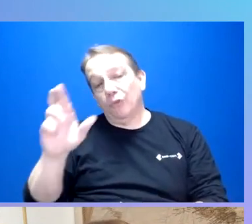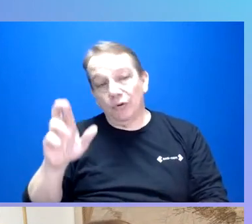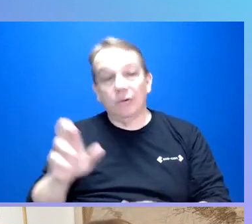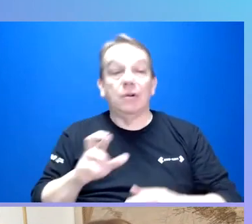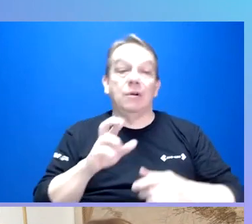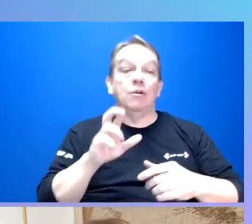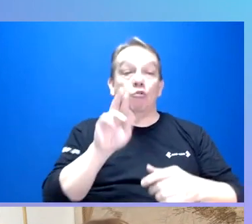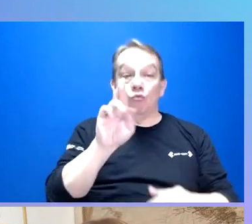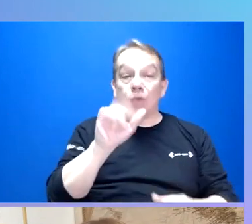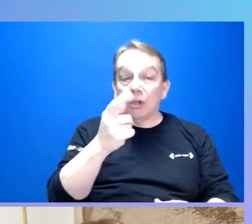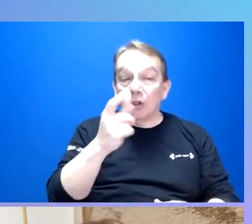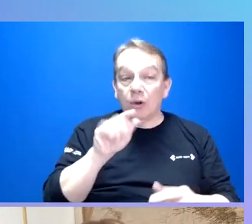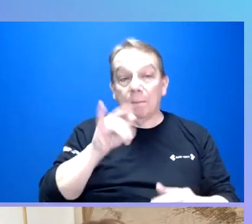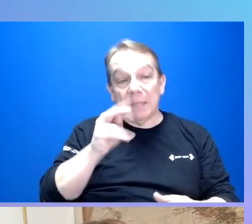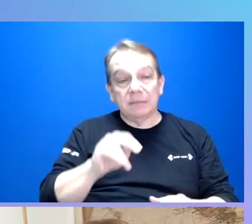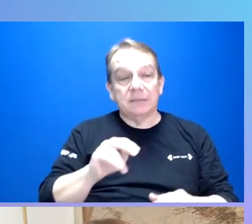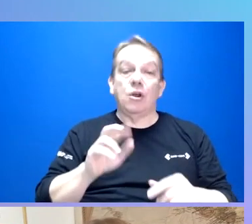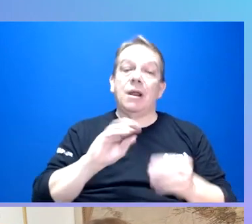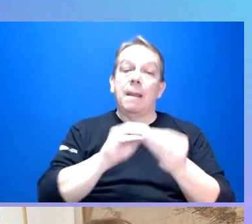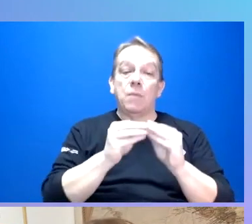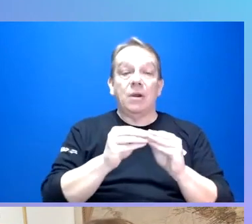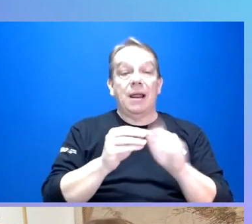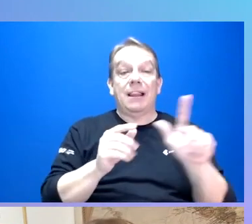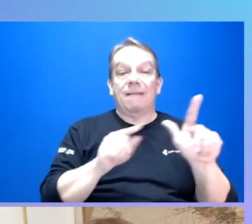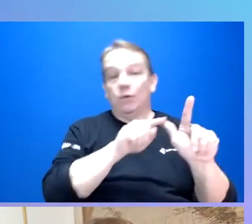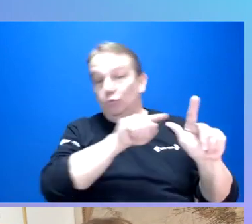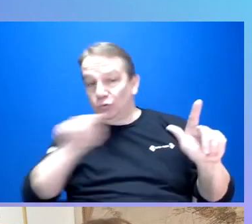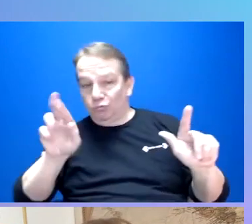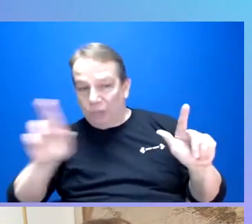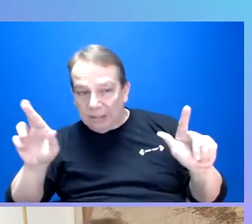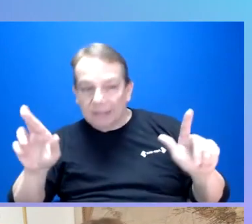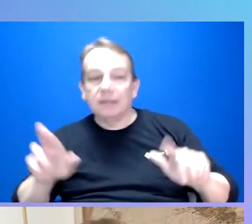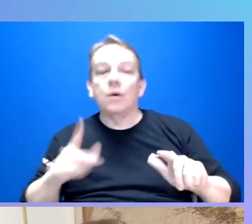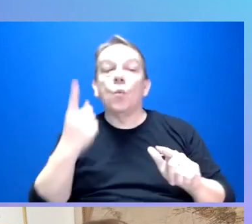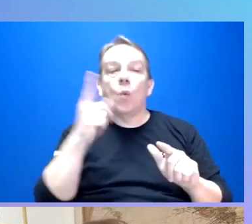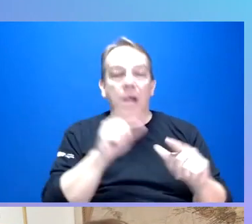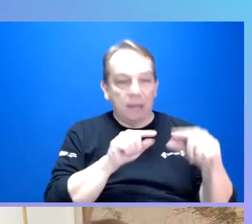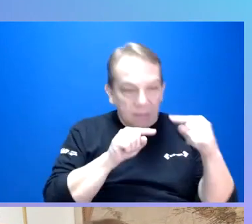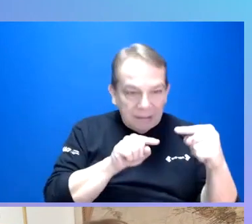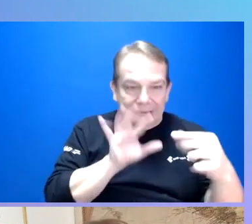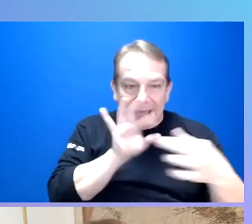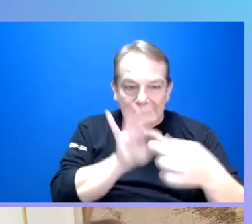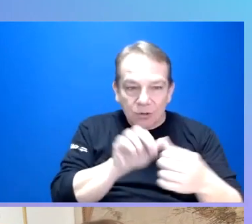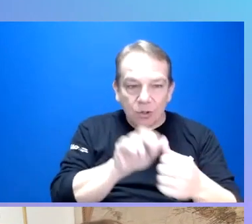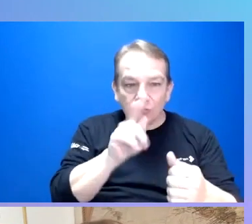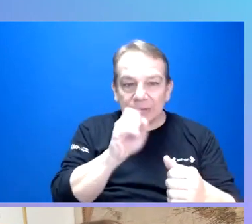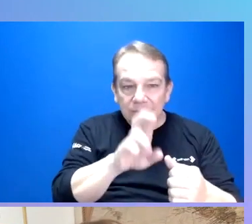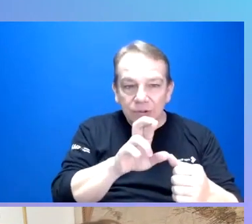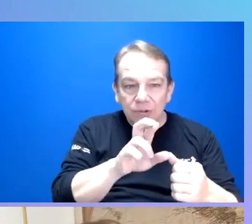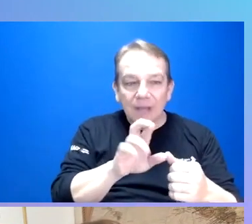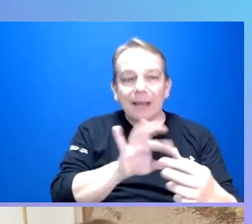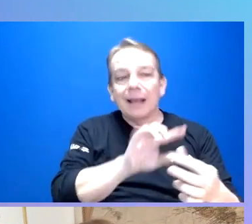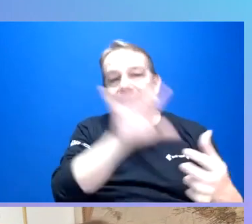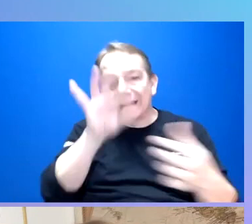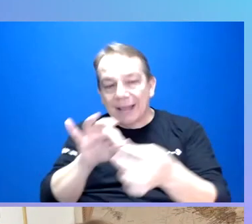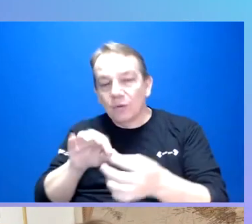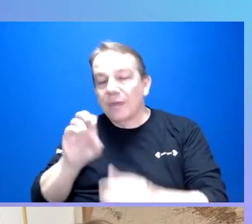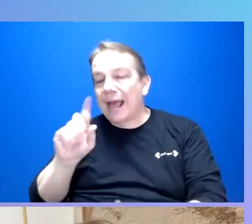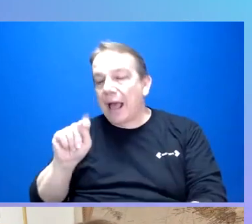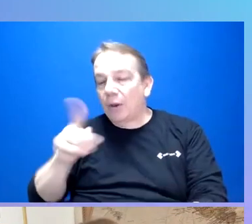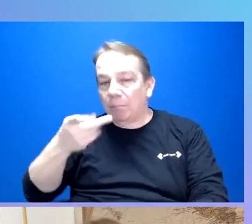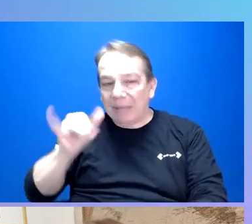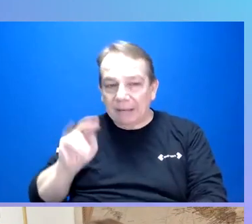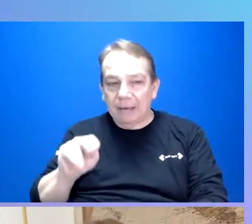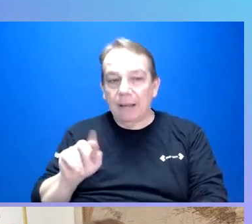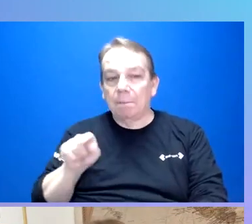Regulator pins are numbered from left to right. One terminal of the resistor is connected to the regulator's output pin, pin